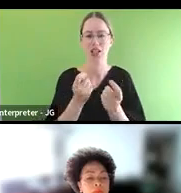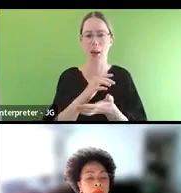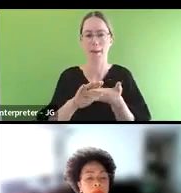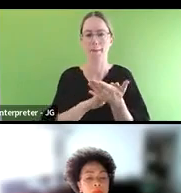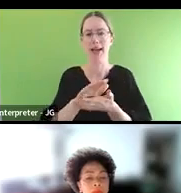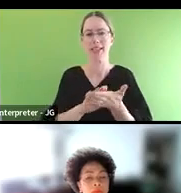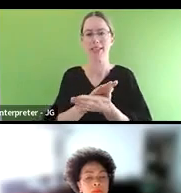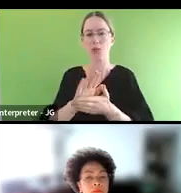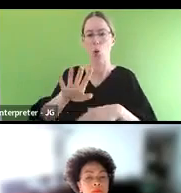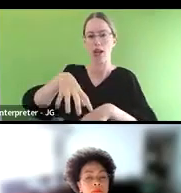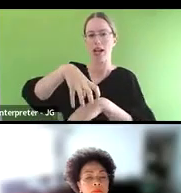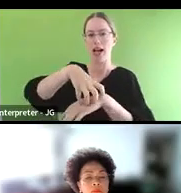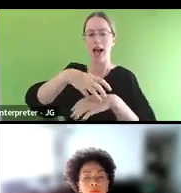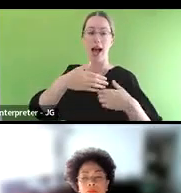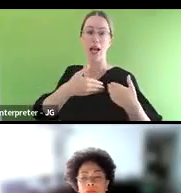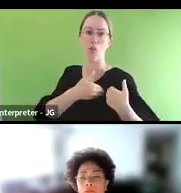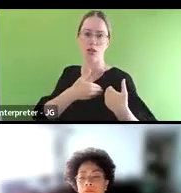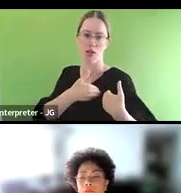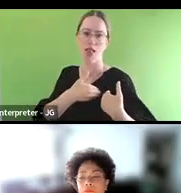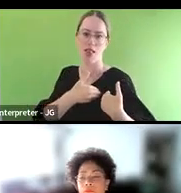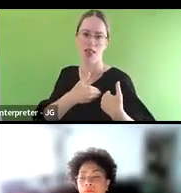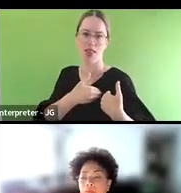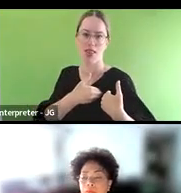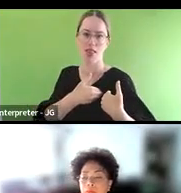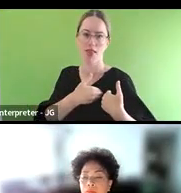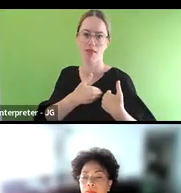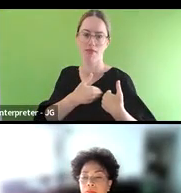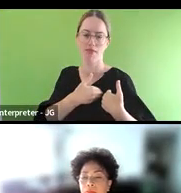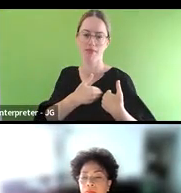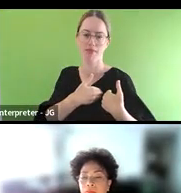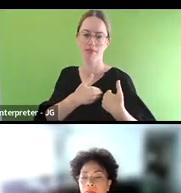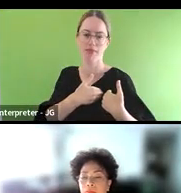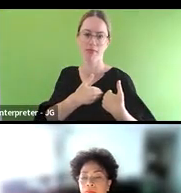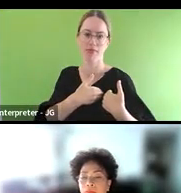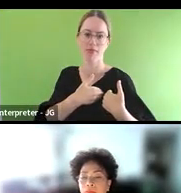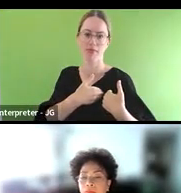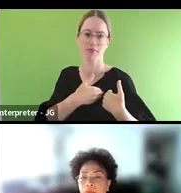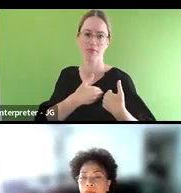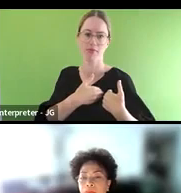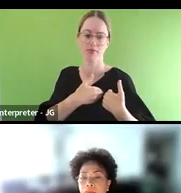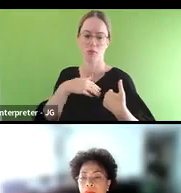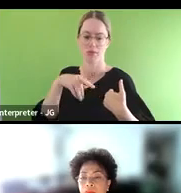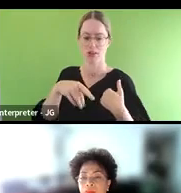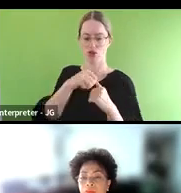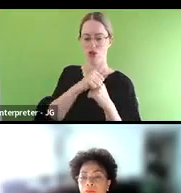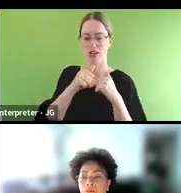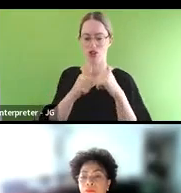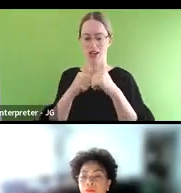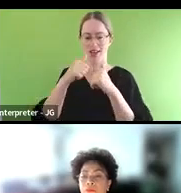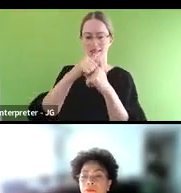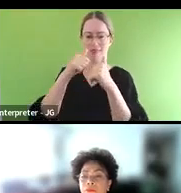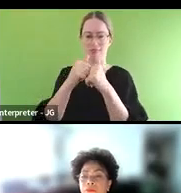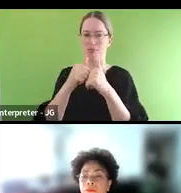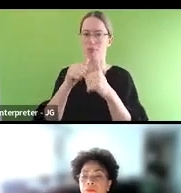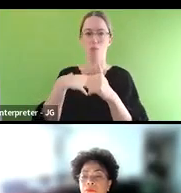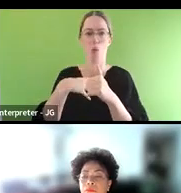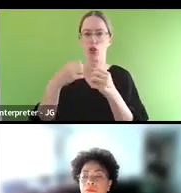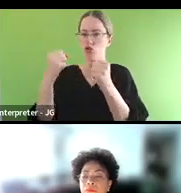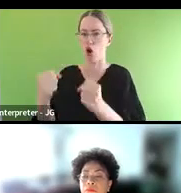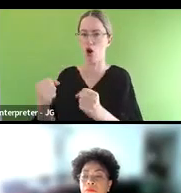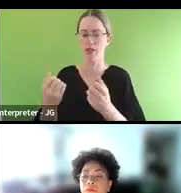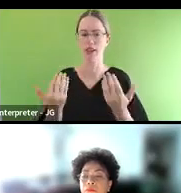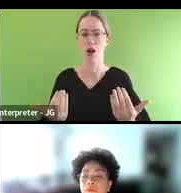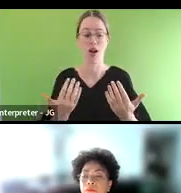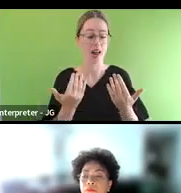accountable with a structure that is stronger than what we have currently, because at the